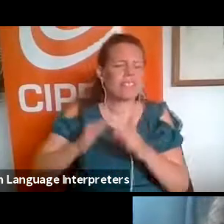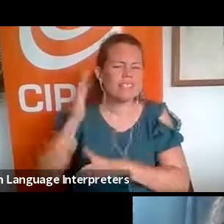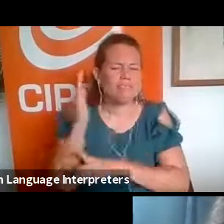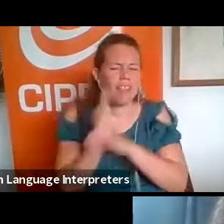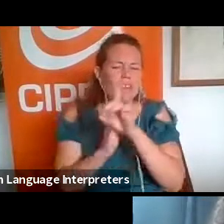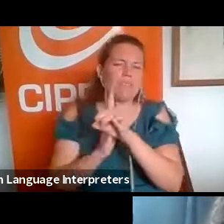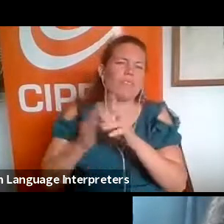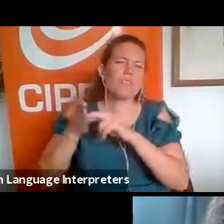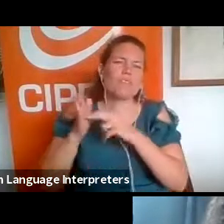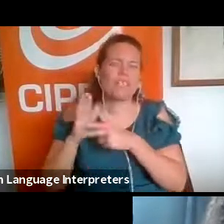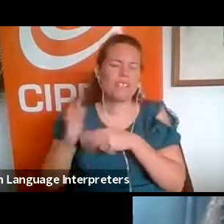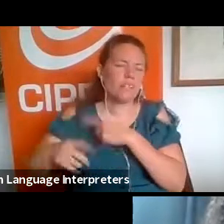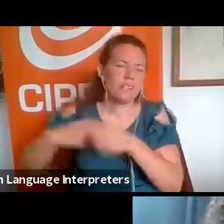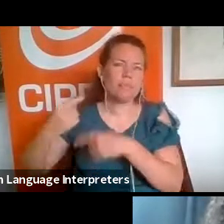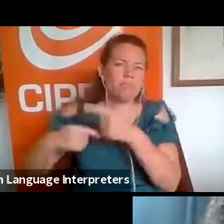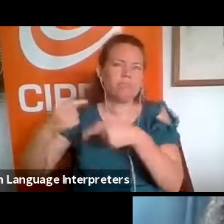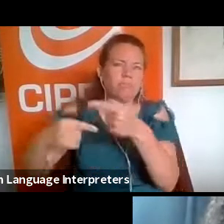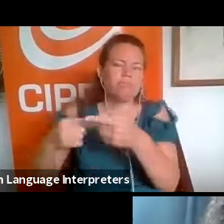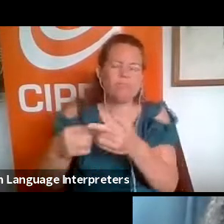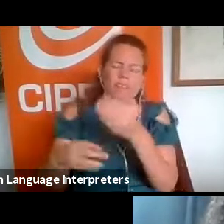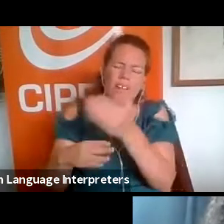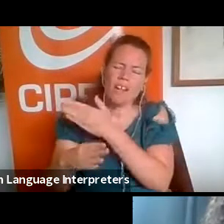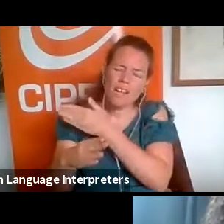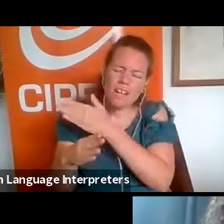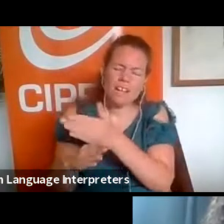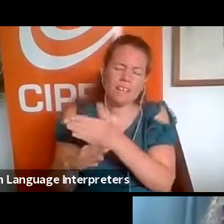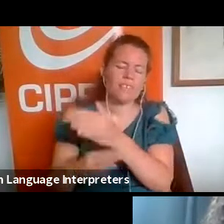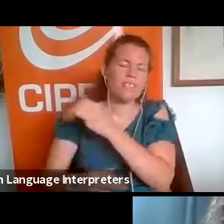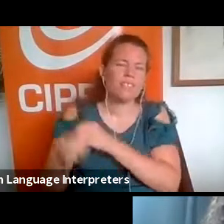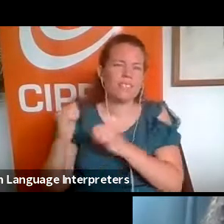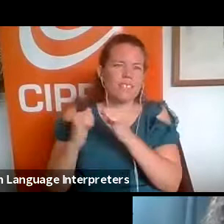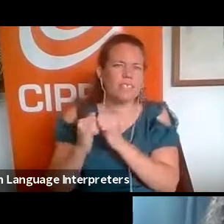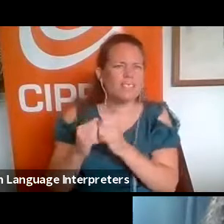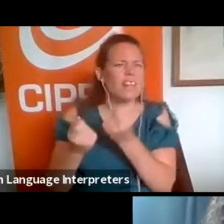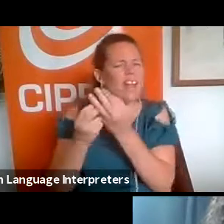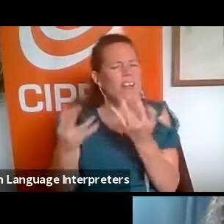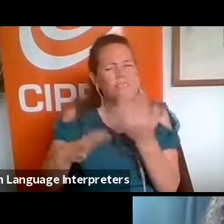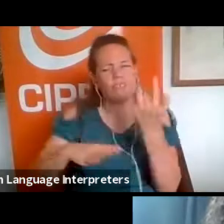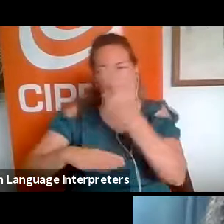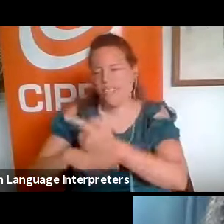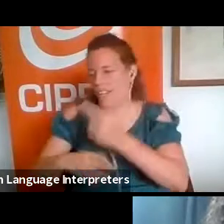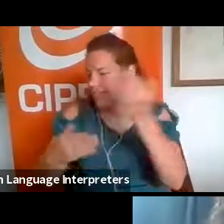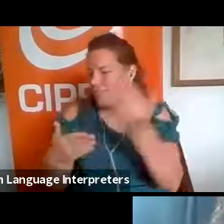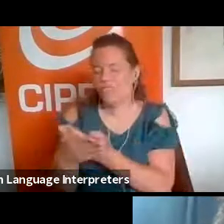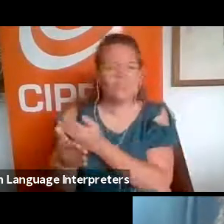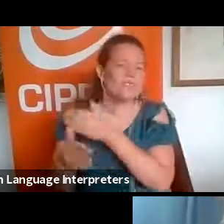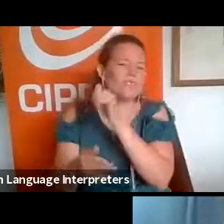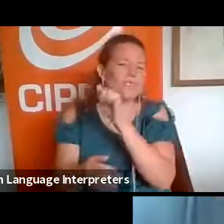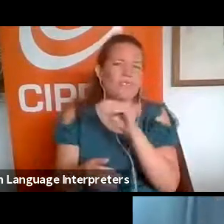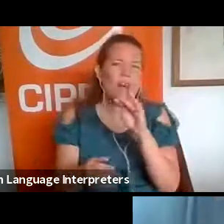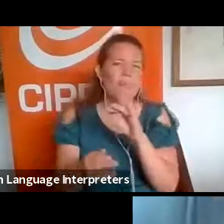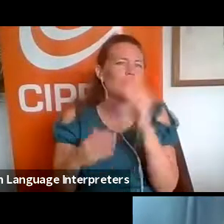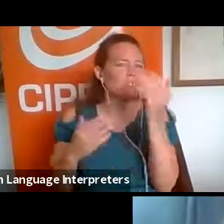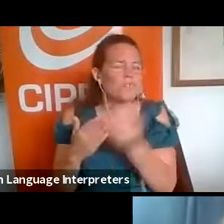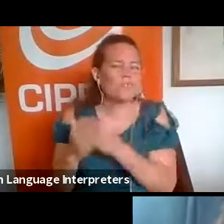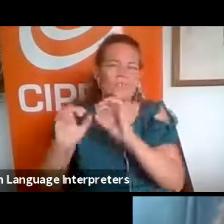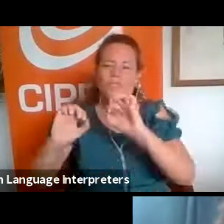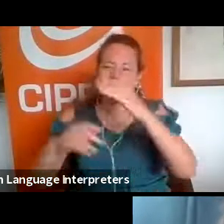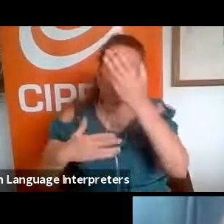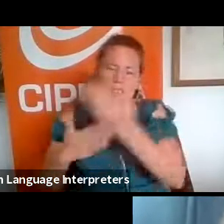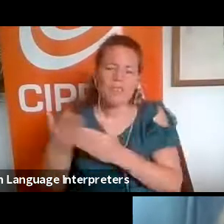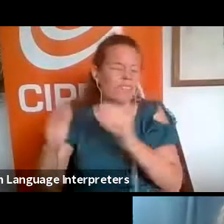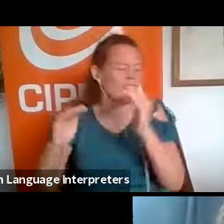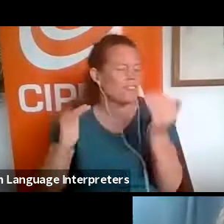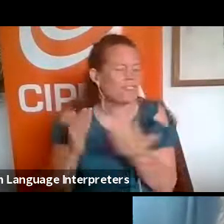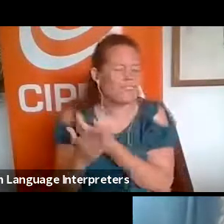think over the past couple of years, every day we wake up, there is a new app or a new site or a new software that is doing